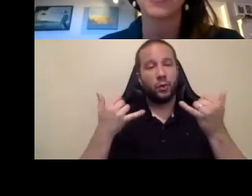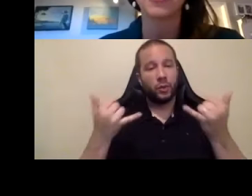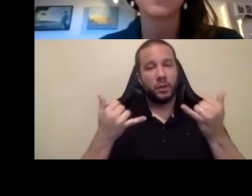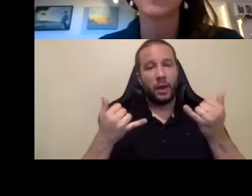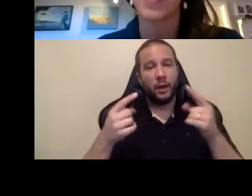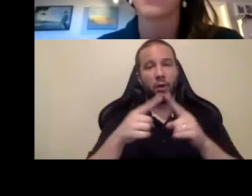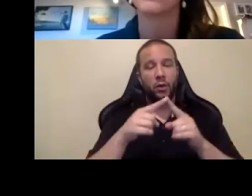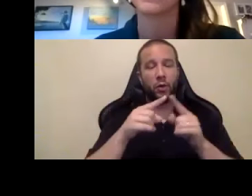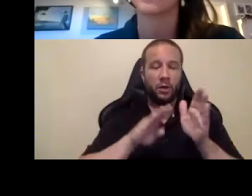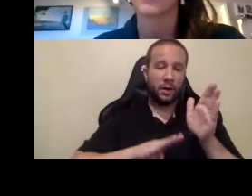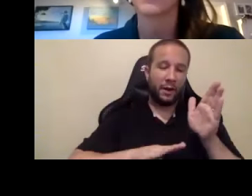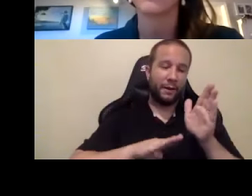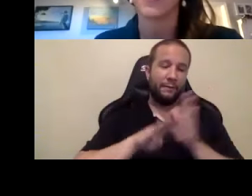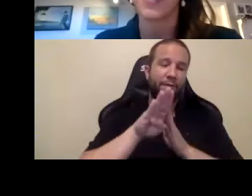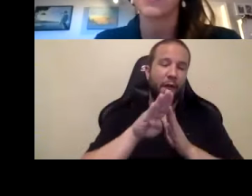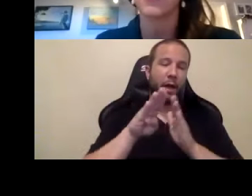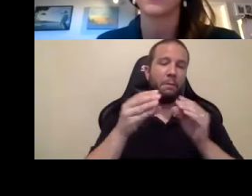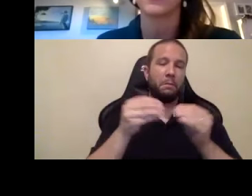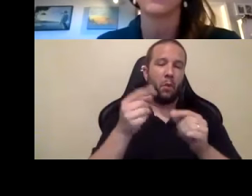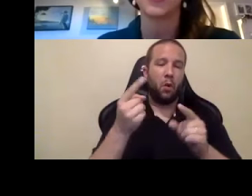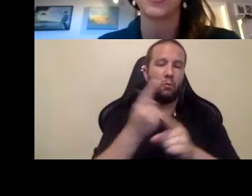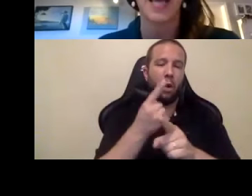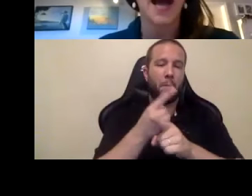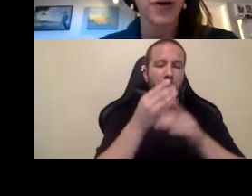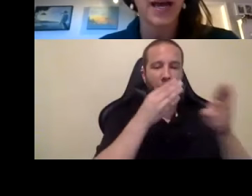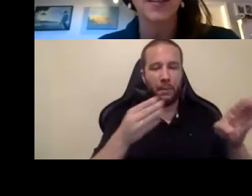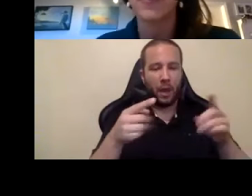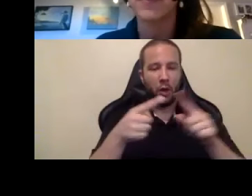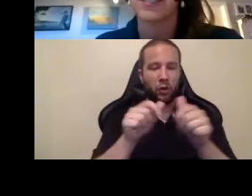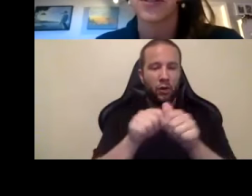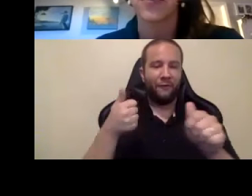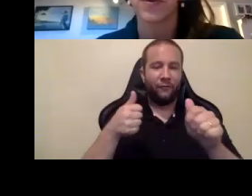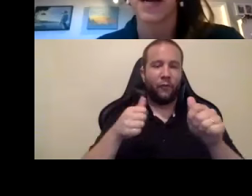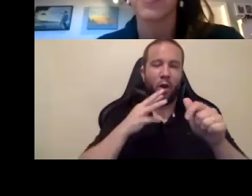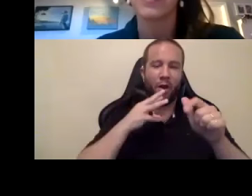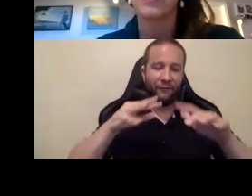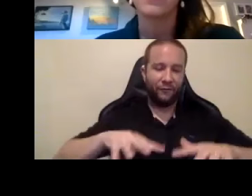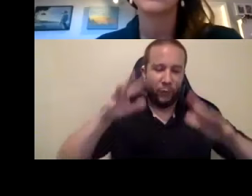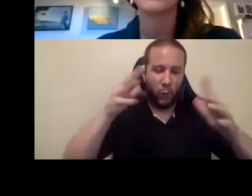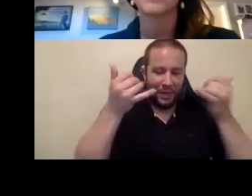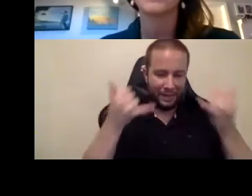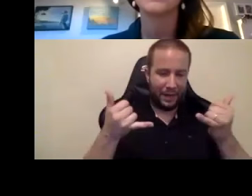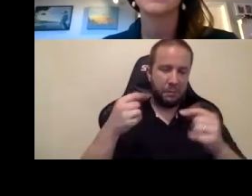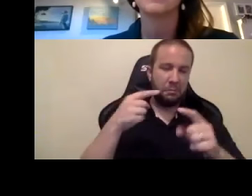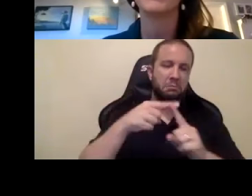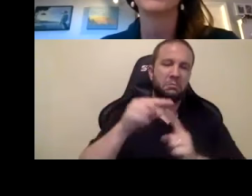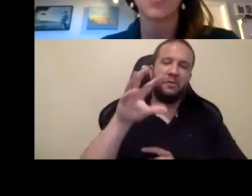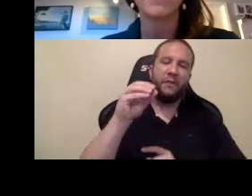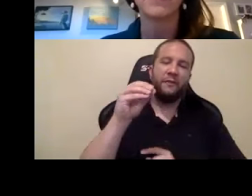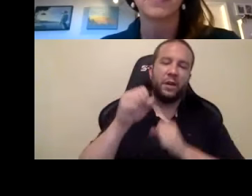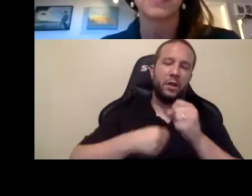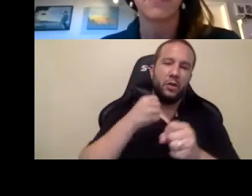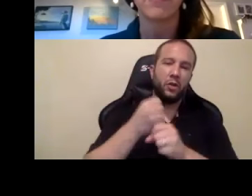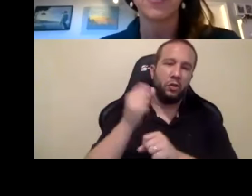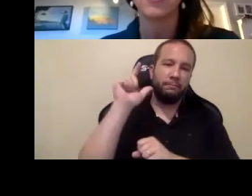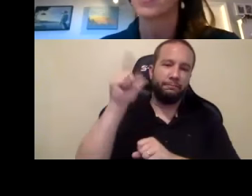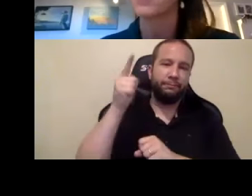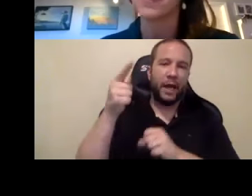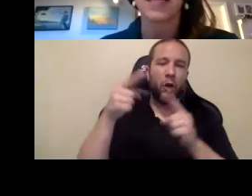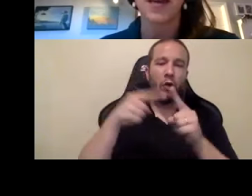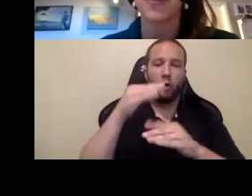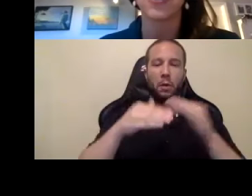regional actionable plan that addresses flood hazards in the region now and 50 years from now. The intent is to build off existing